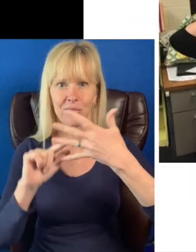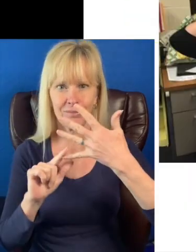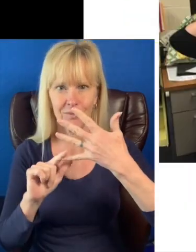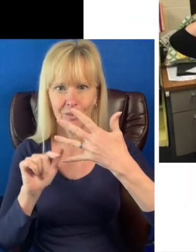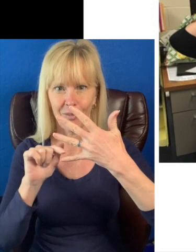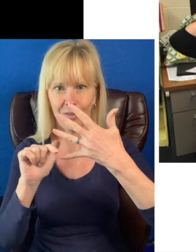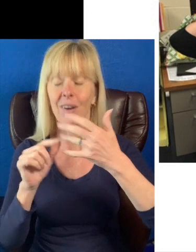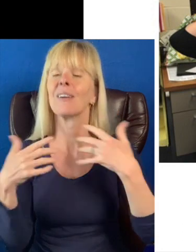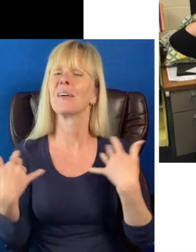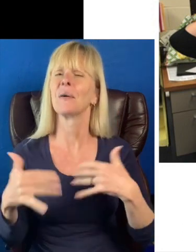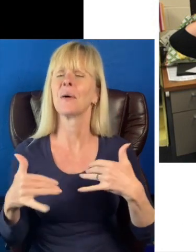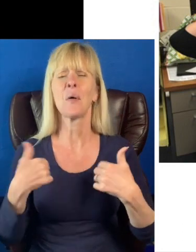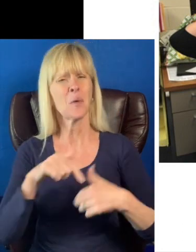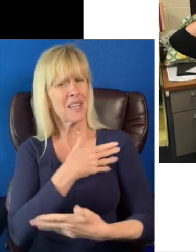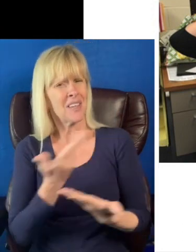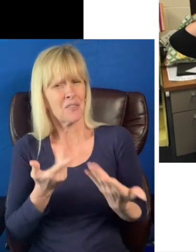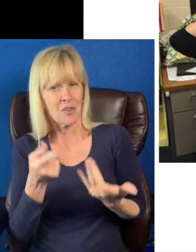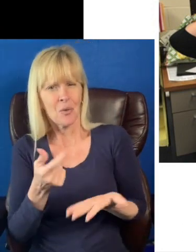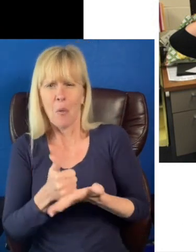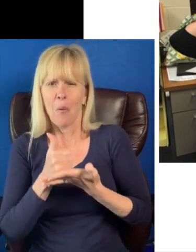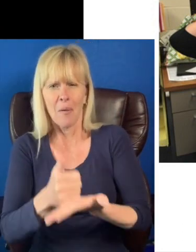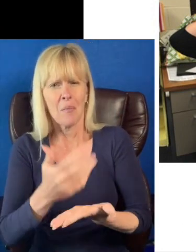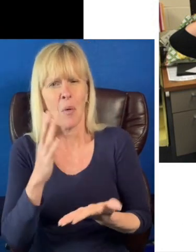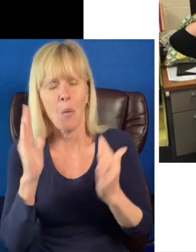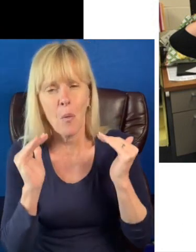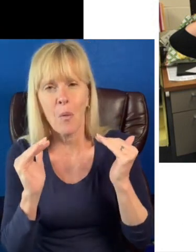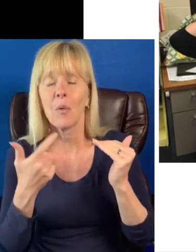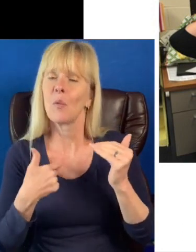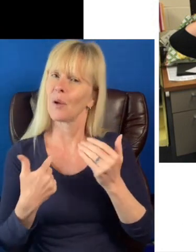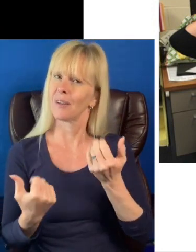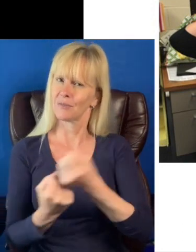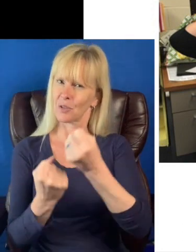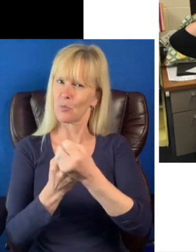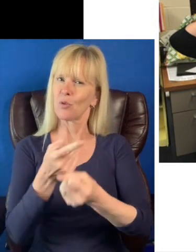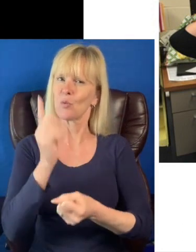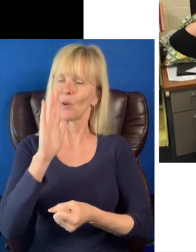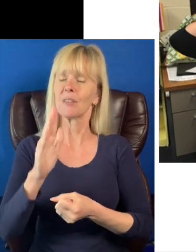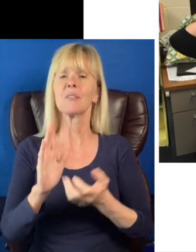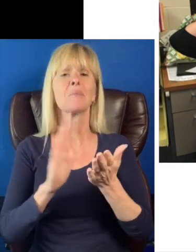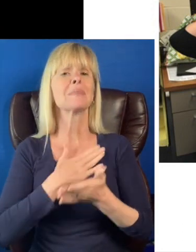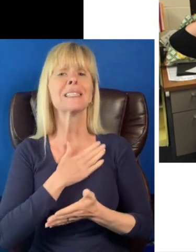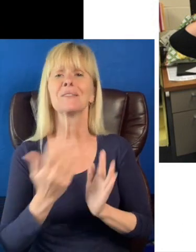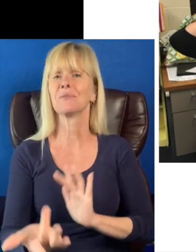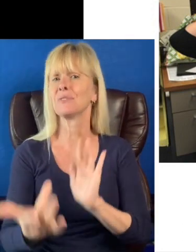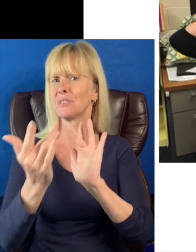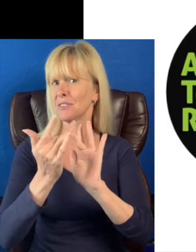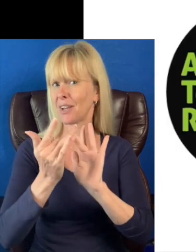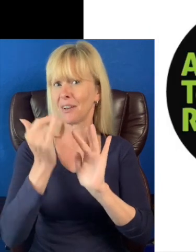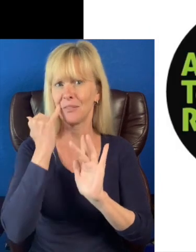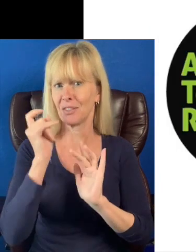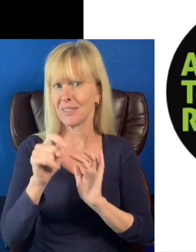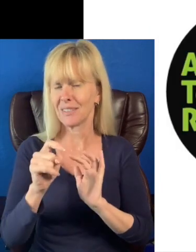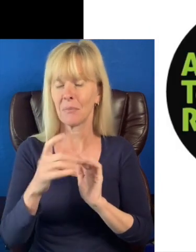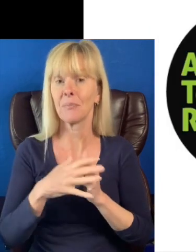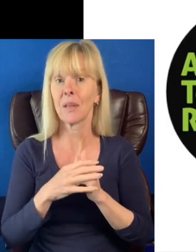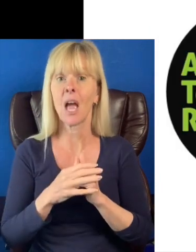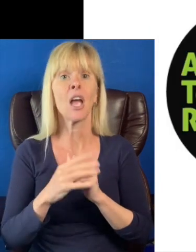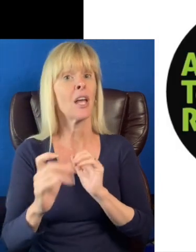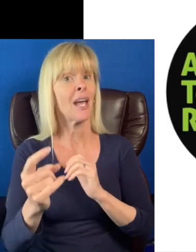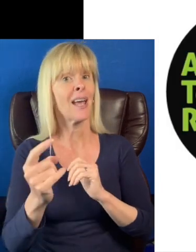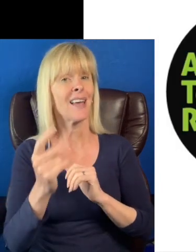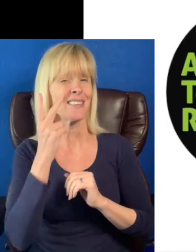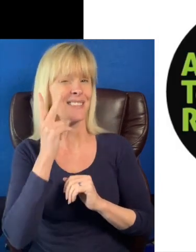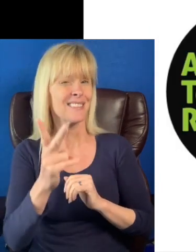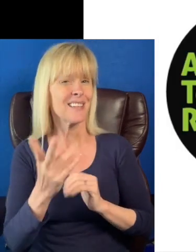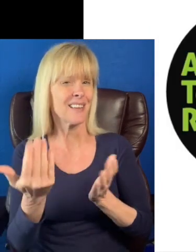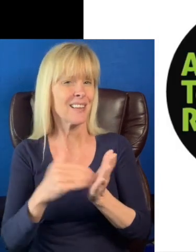and we are here for you. We're going to do whatever we can to support you, so please reach out to us and check back each month for our